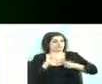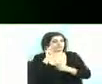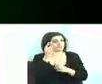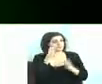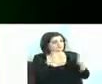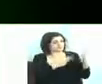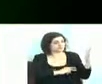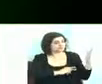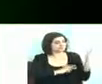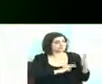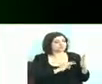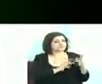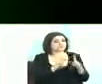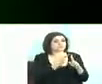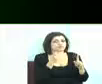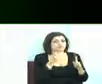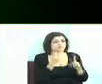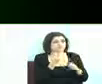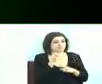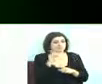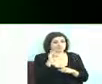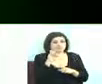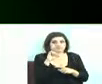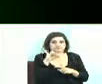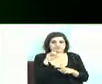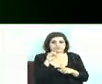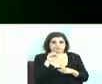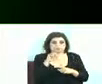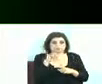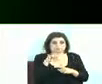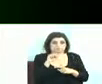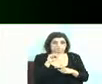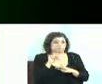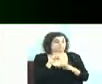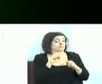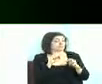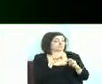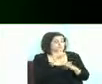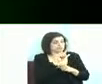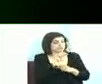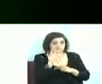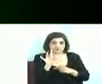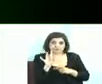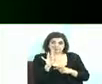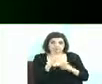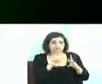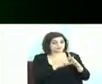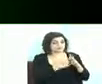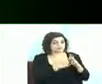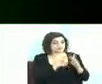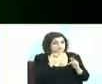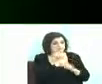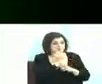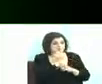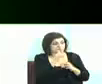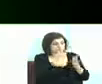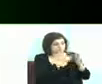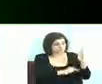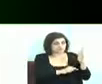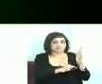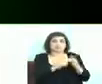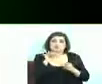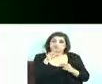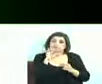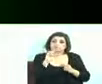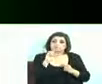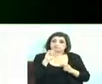First reading is from Genesis 28, beginning at the 10th verse. Jacob left Beersheba and set